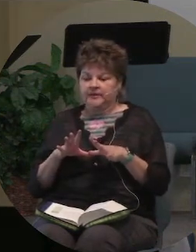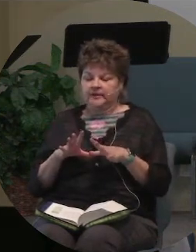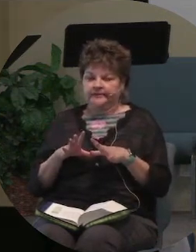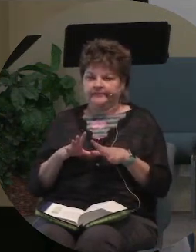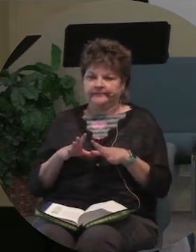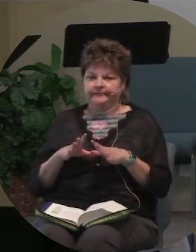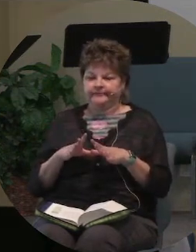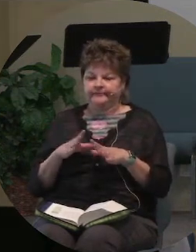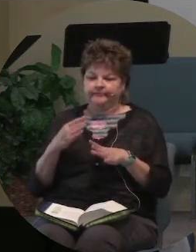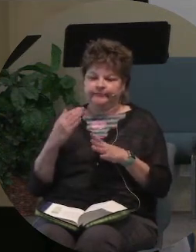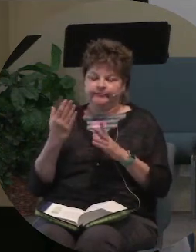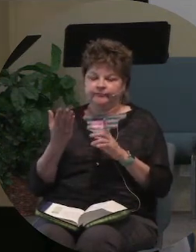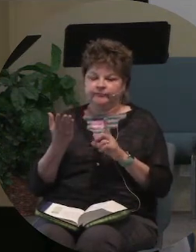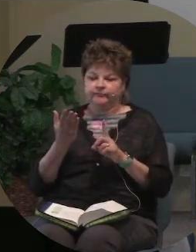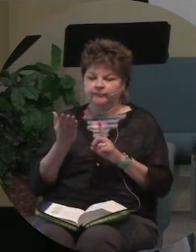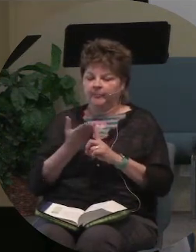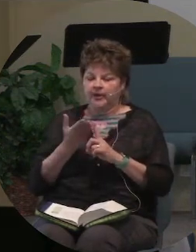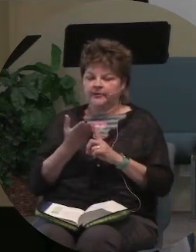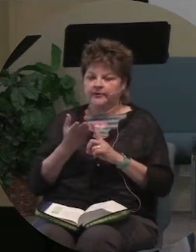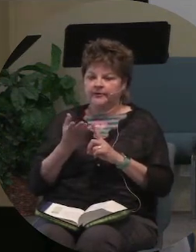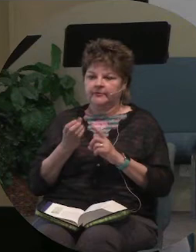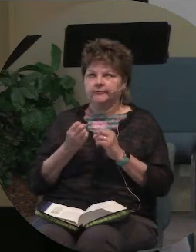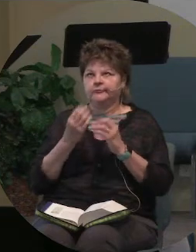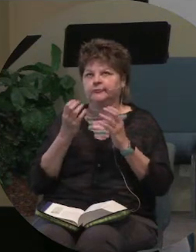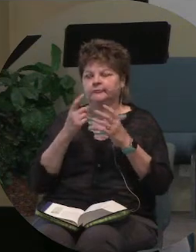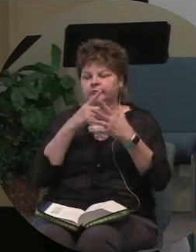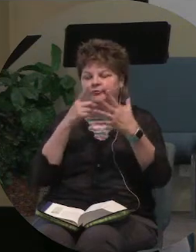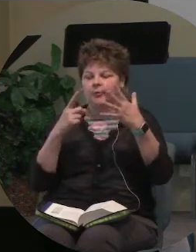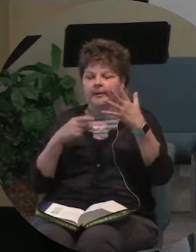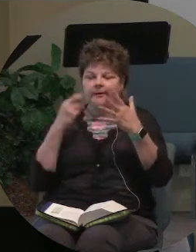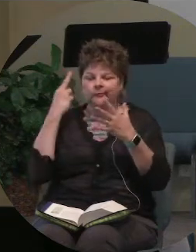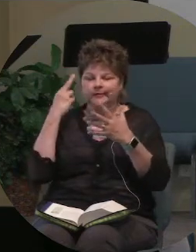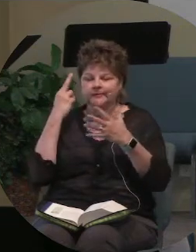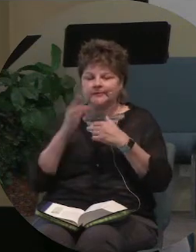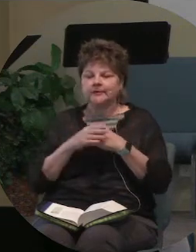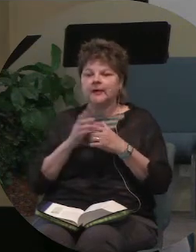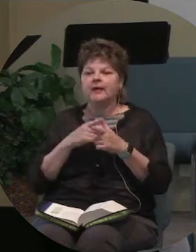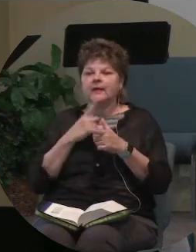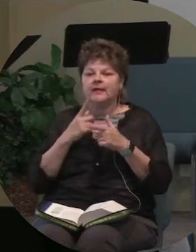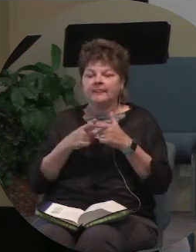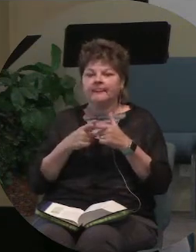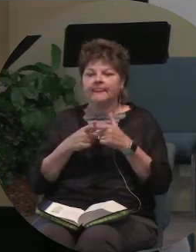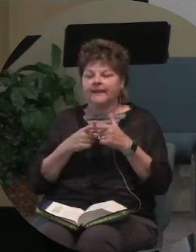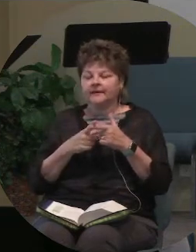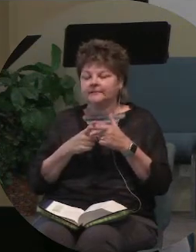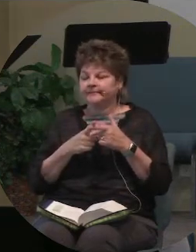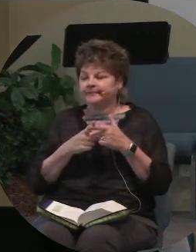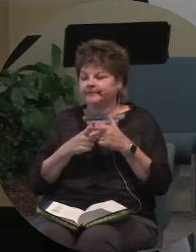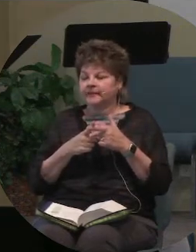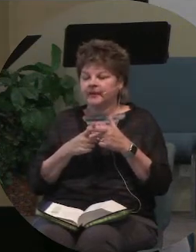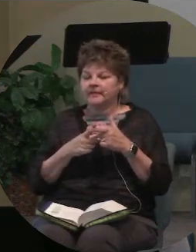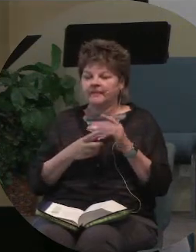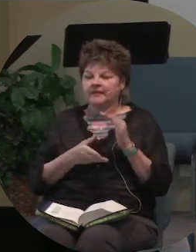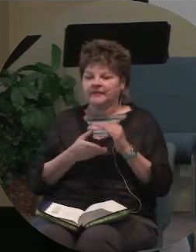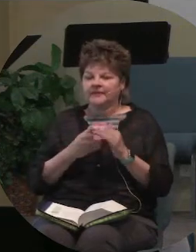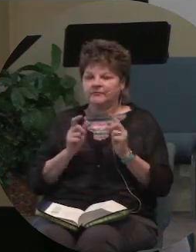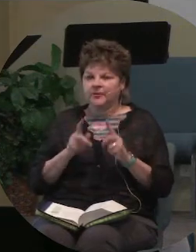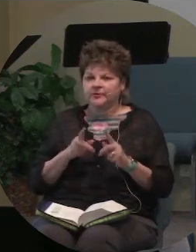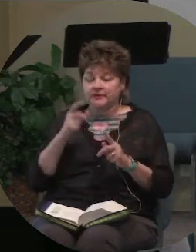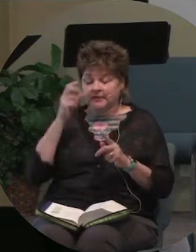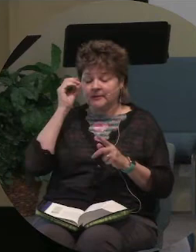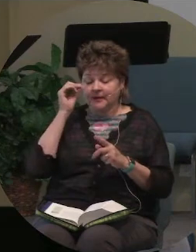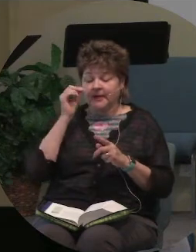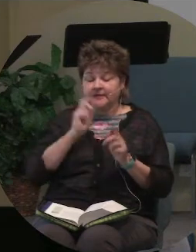bothered. Oh, there's so many reasons, so many excuses. And then the least of the least in the minds of the people,